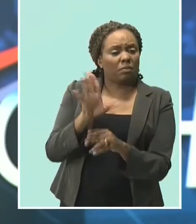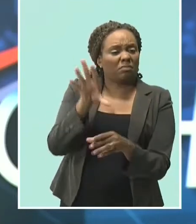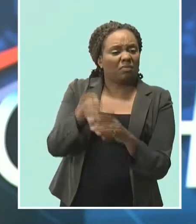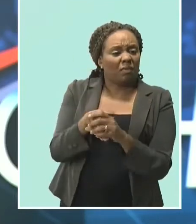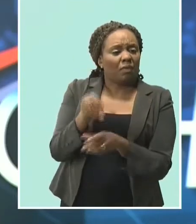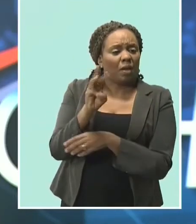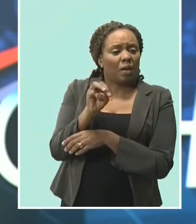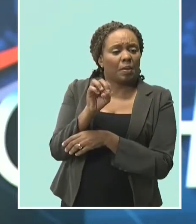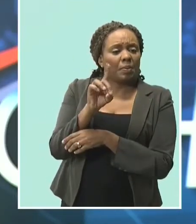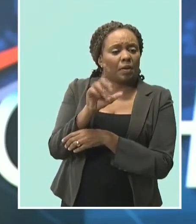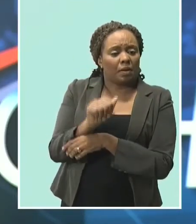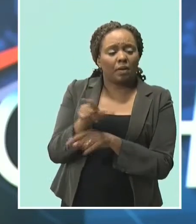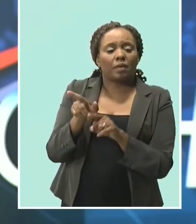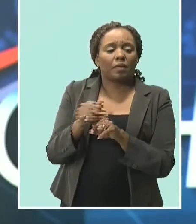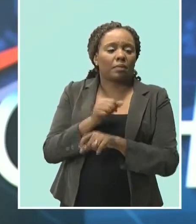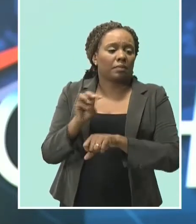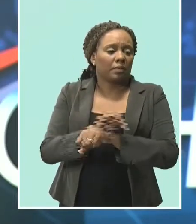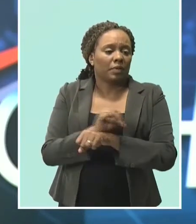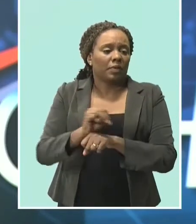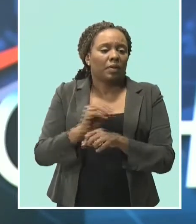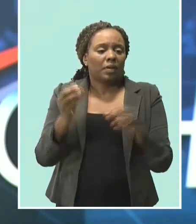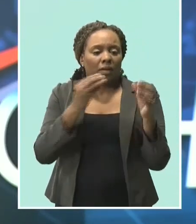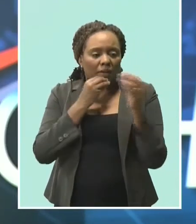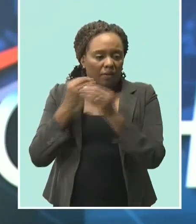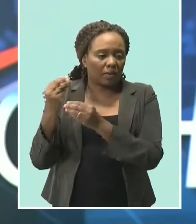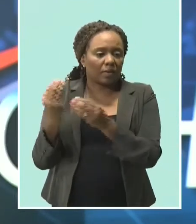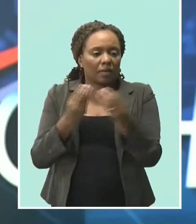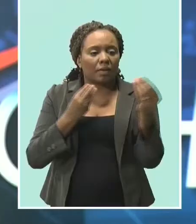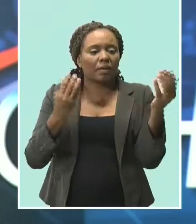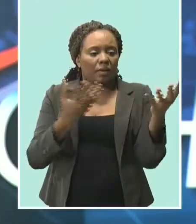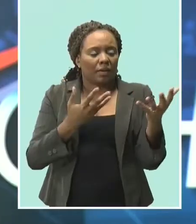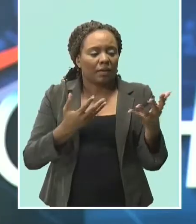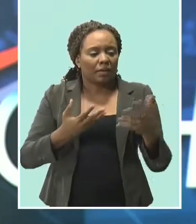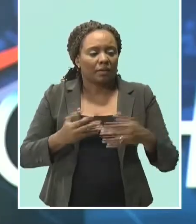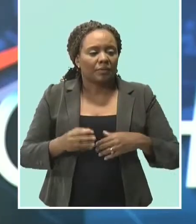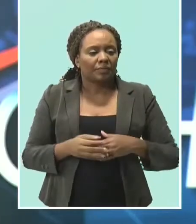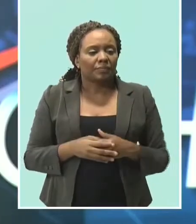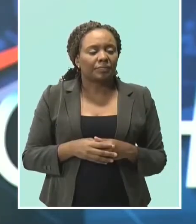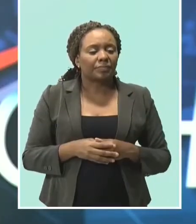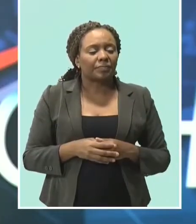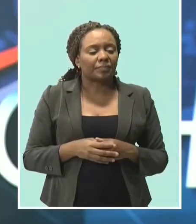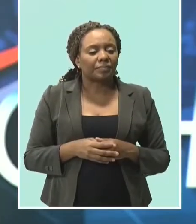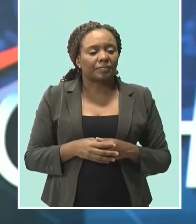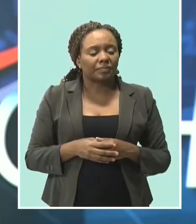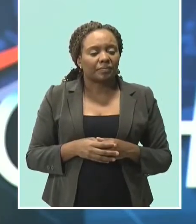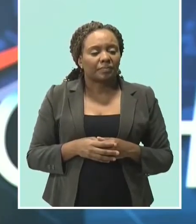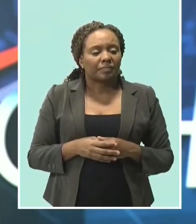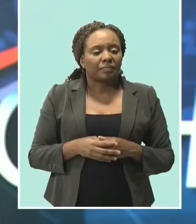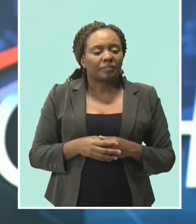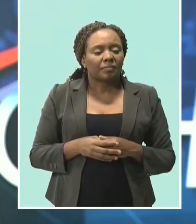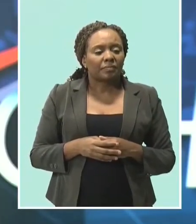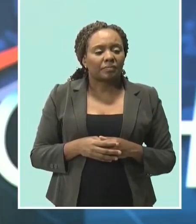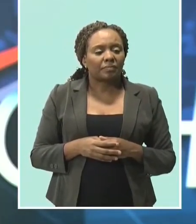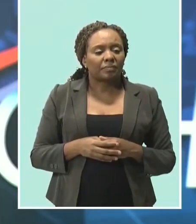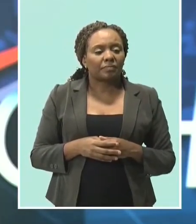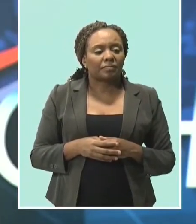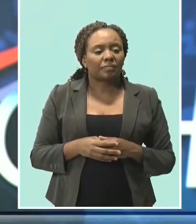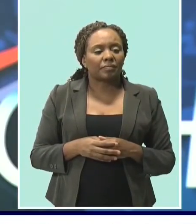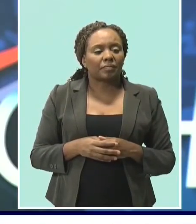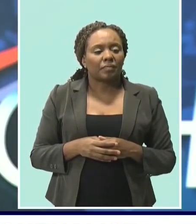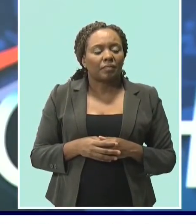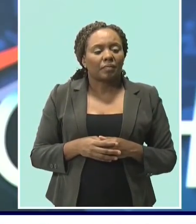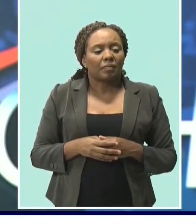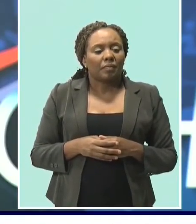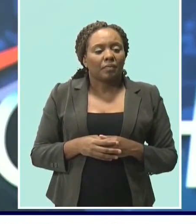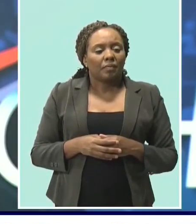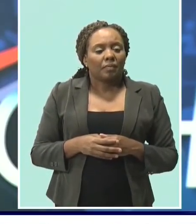in the media on behalf of the Ministry of Information, Broadcasting, and Public Affairs. And